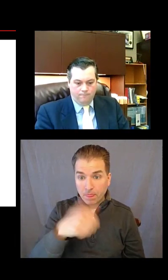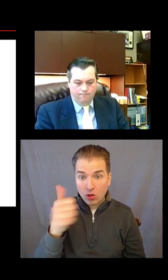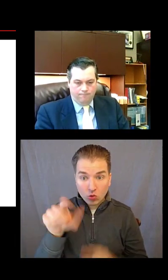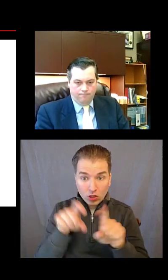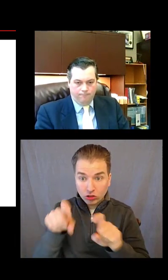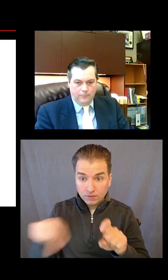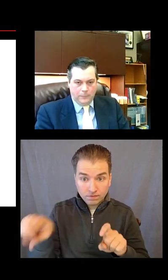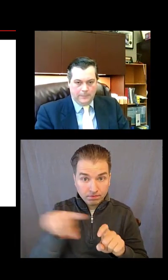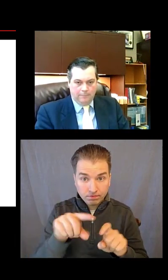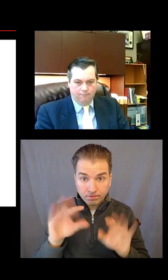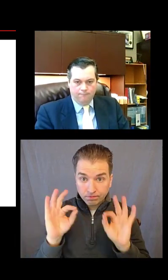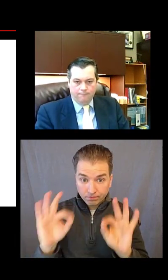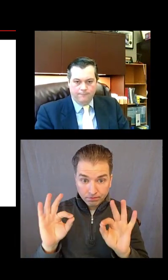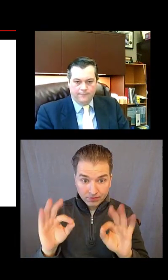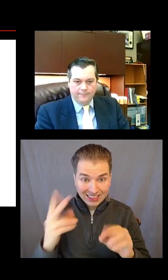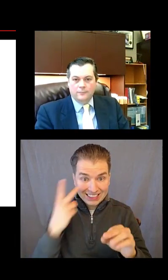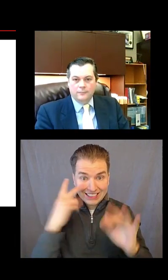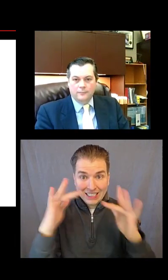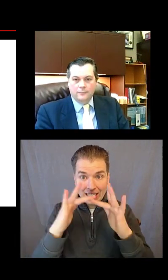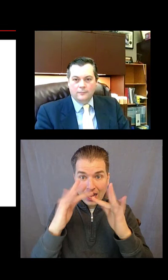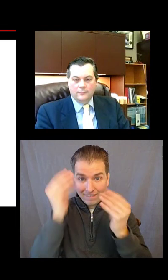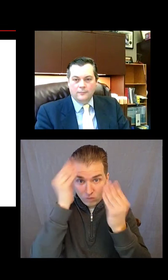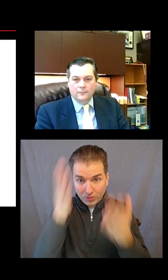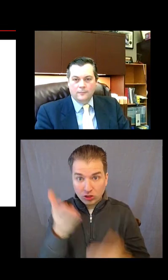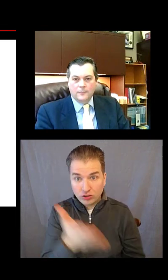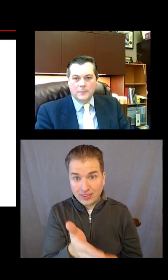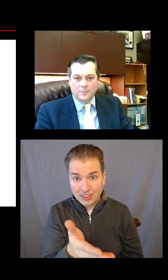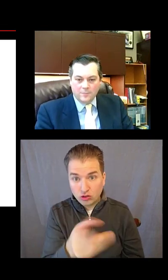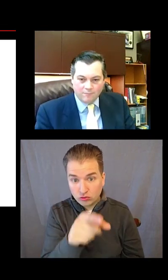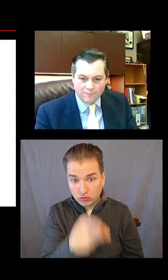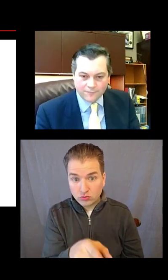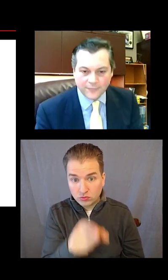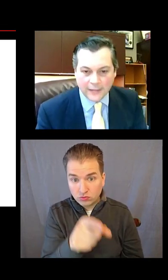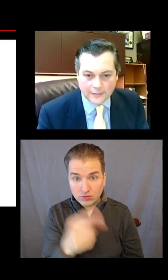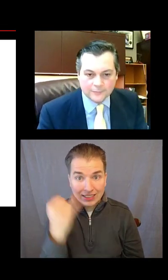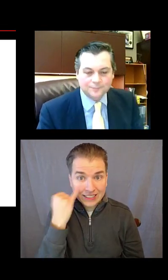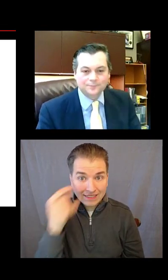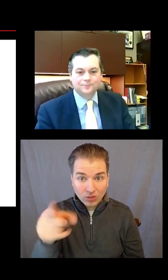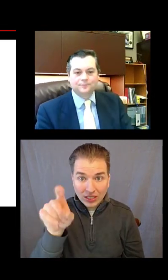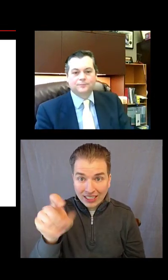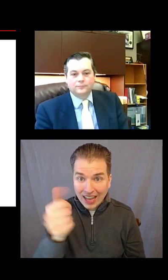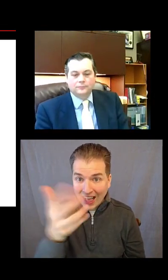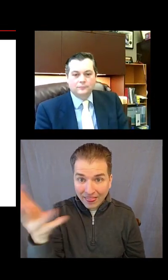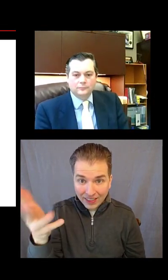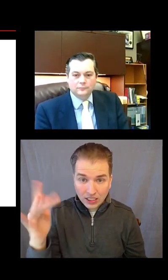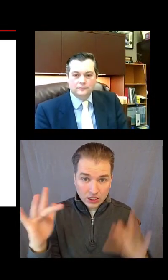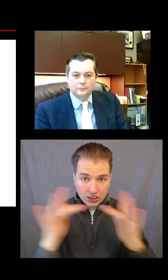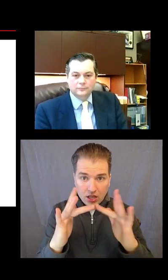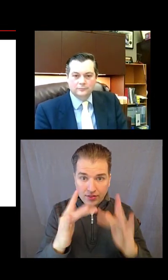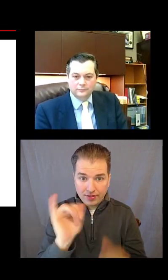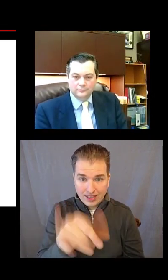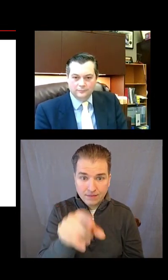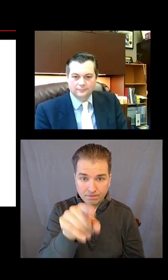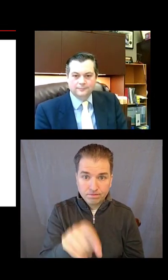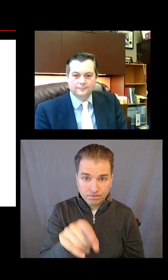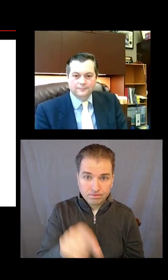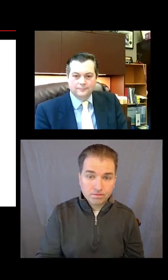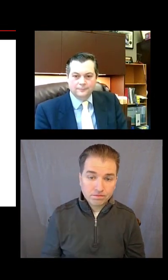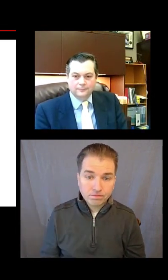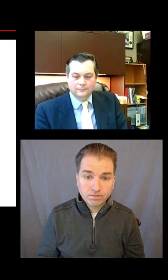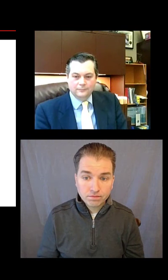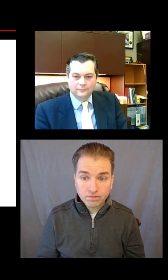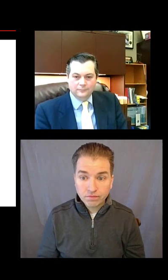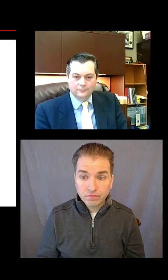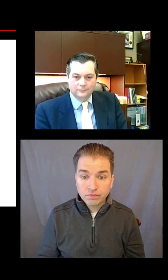Great. Any other questions, everybody? Okay, well, you've got Brett's contact information if anything comes up